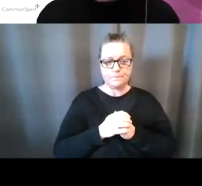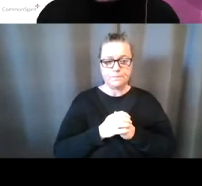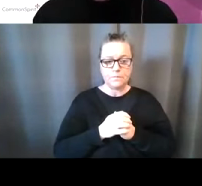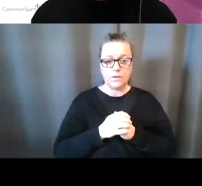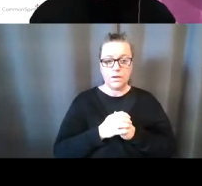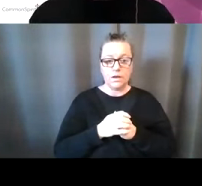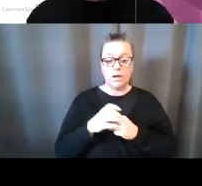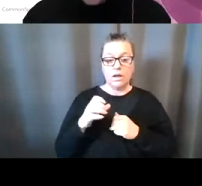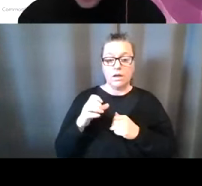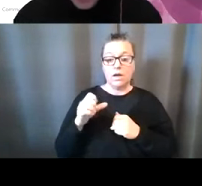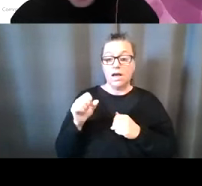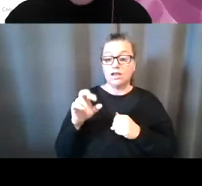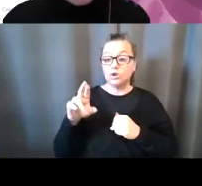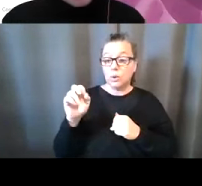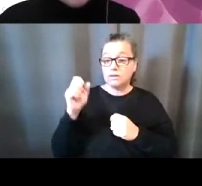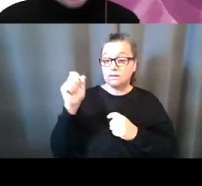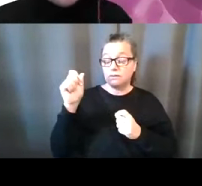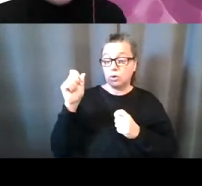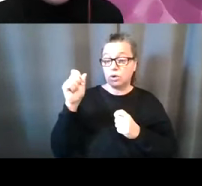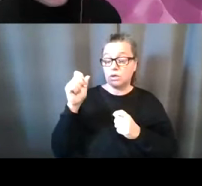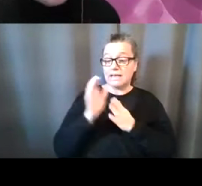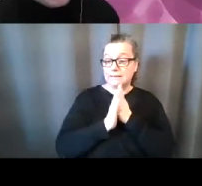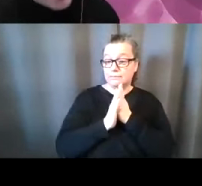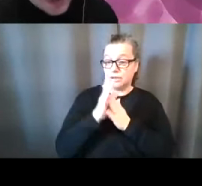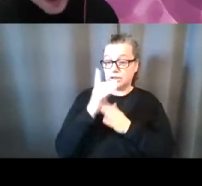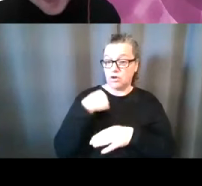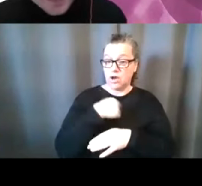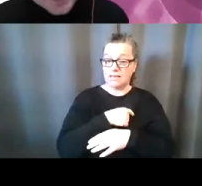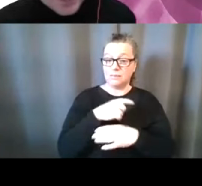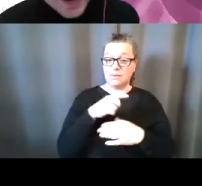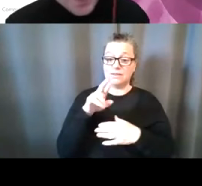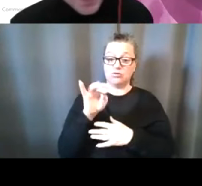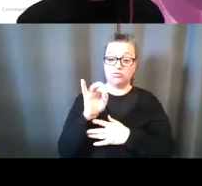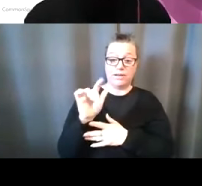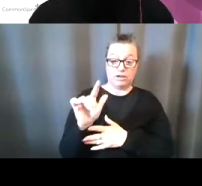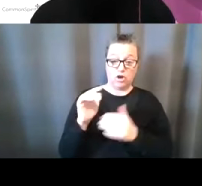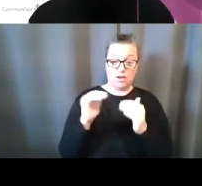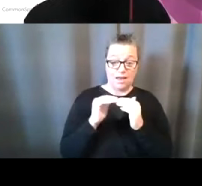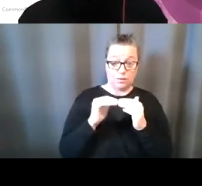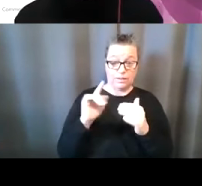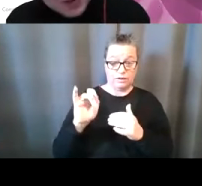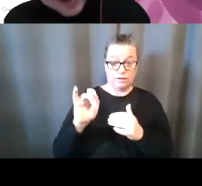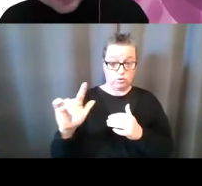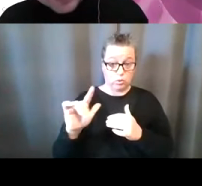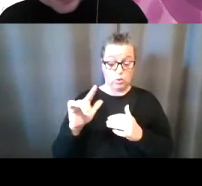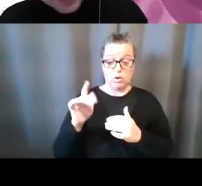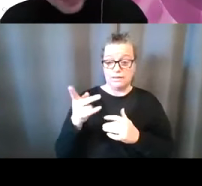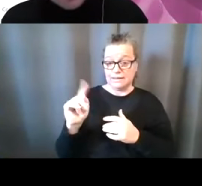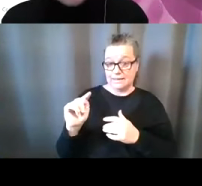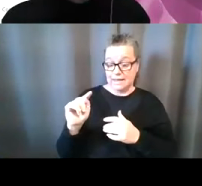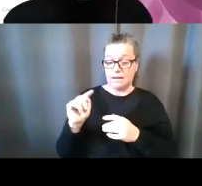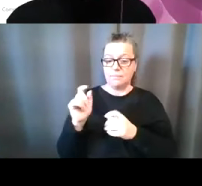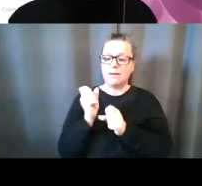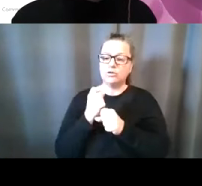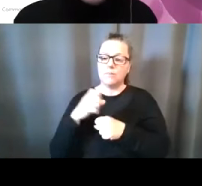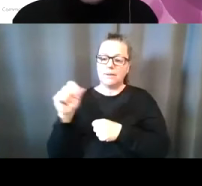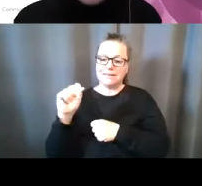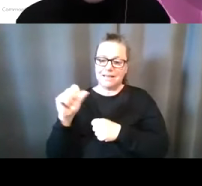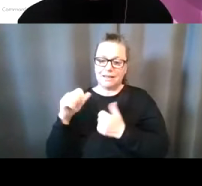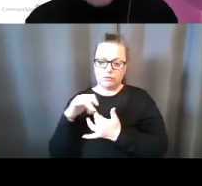source for an inspiration for us was something called the Racial Equity Toolkit that was created by the Seattle Race and Social Justice Initiative.